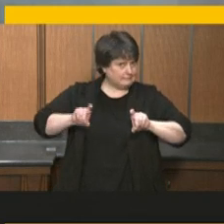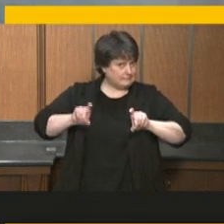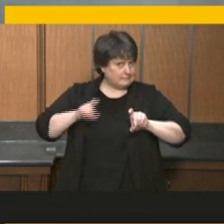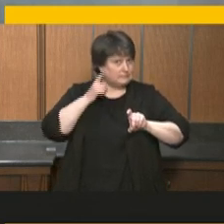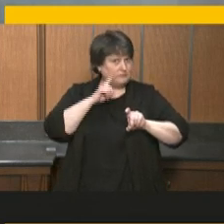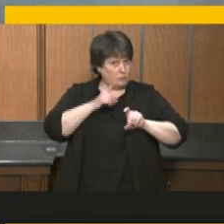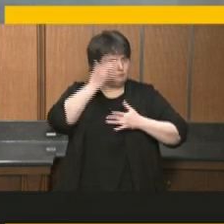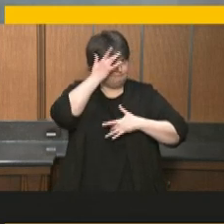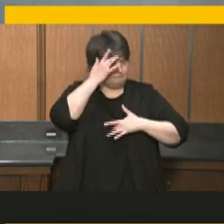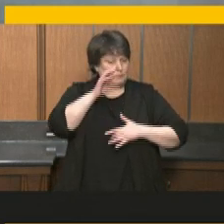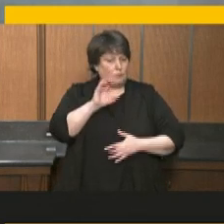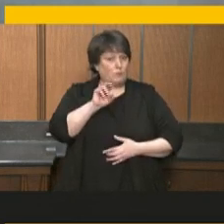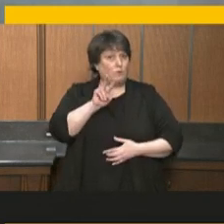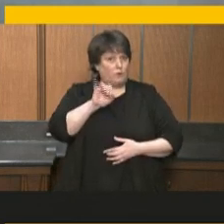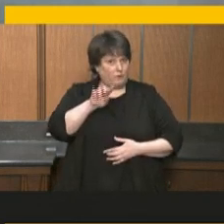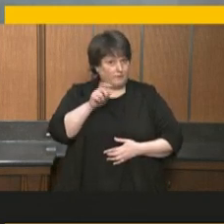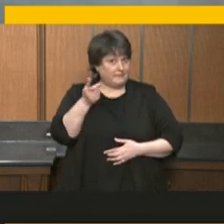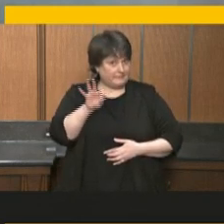En plus,